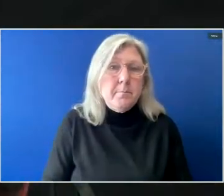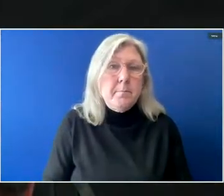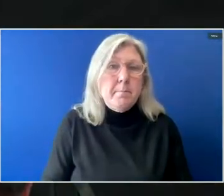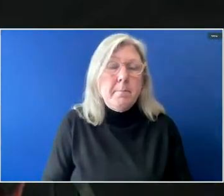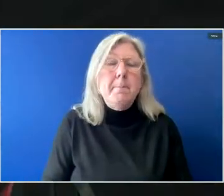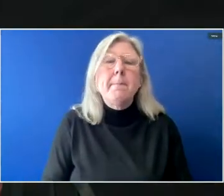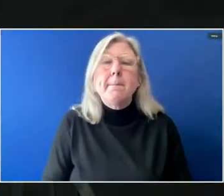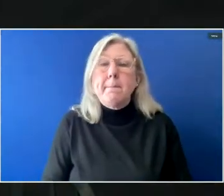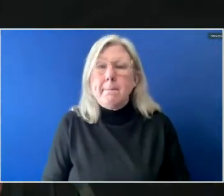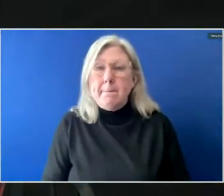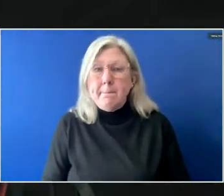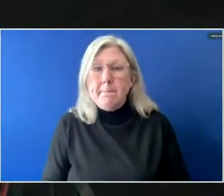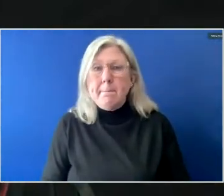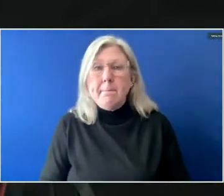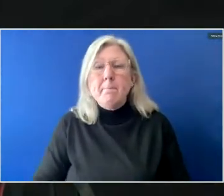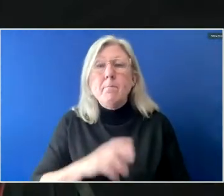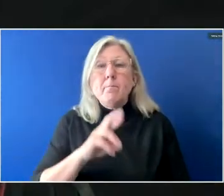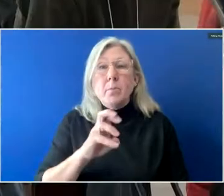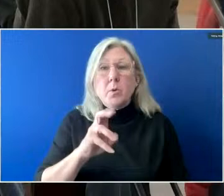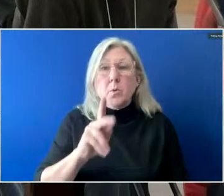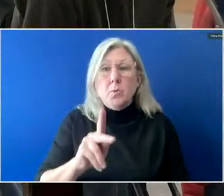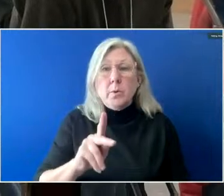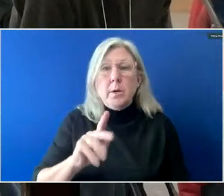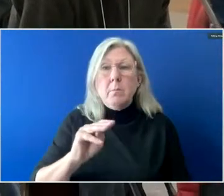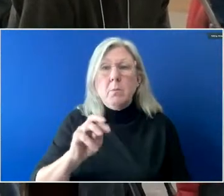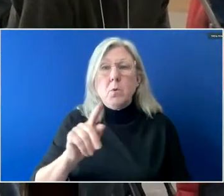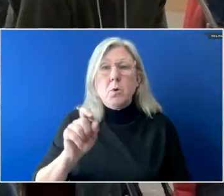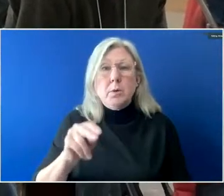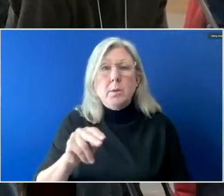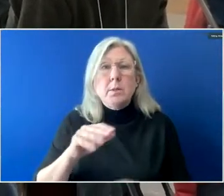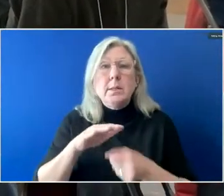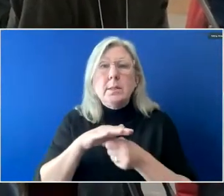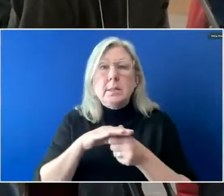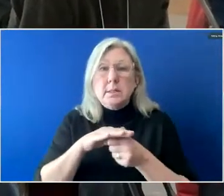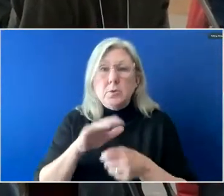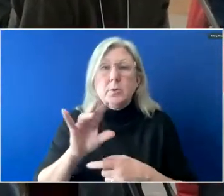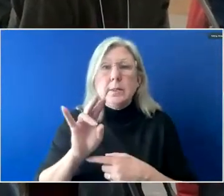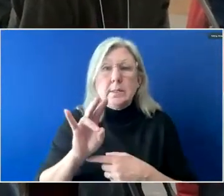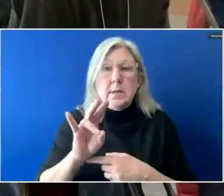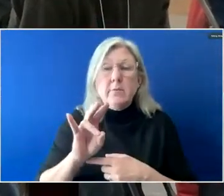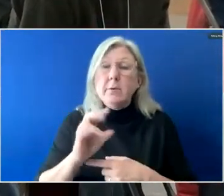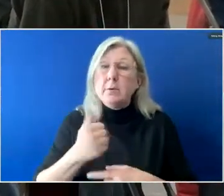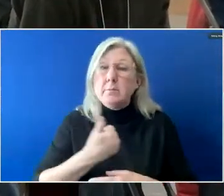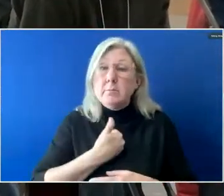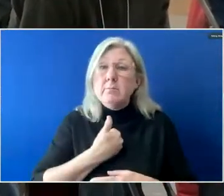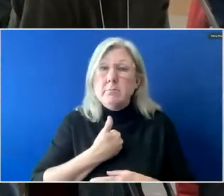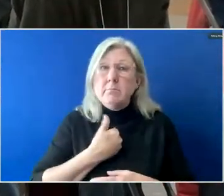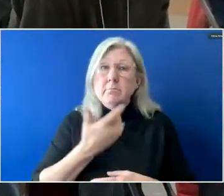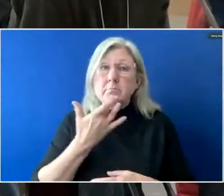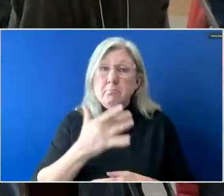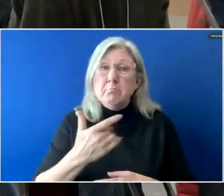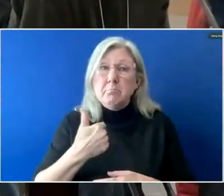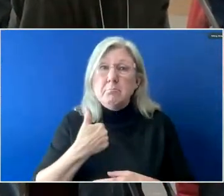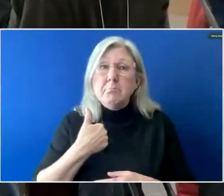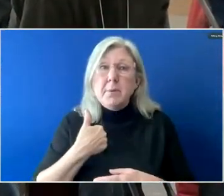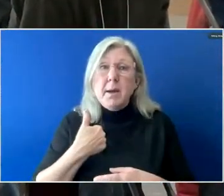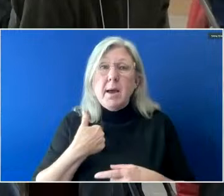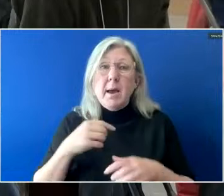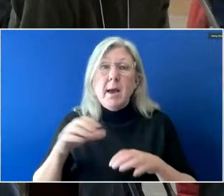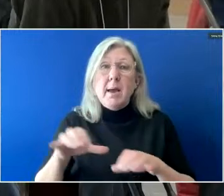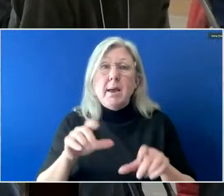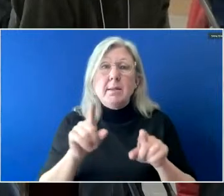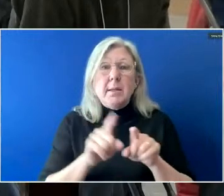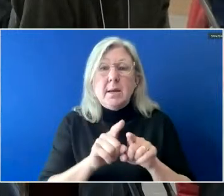um Rick Morton district 7 um I had the privilege of acting as a CO